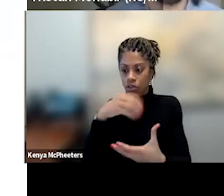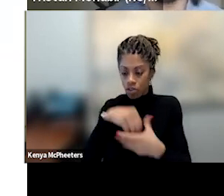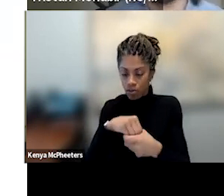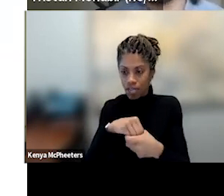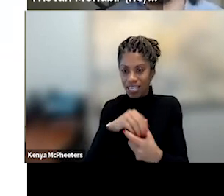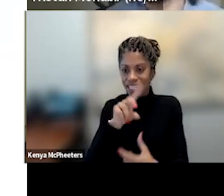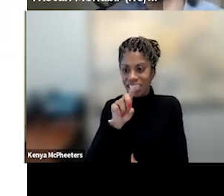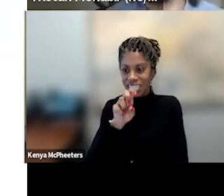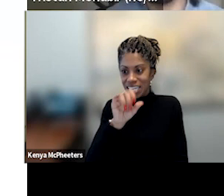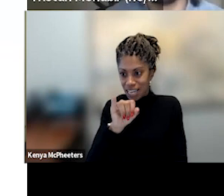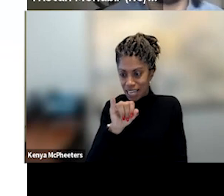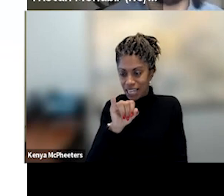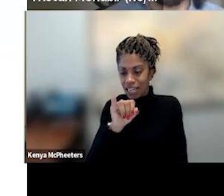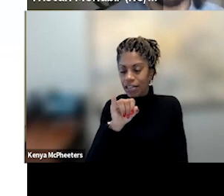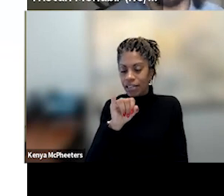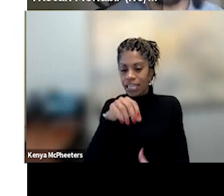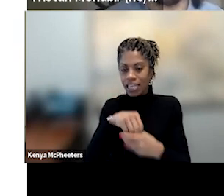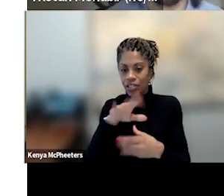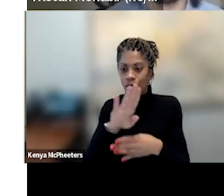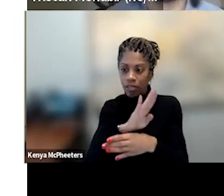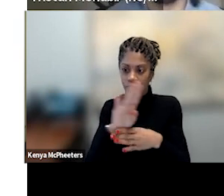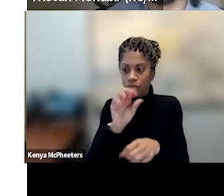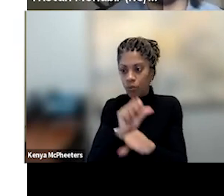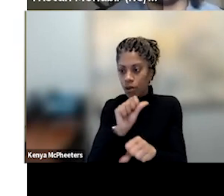communications work, do that a little bit better.